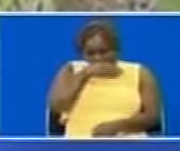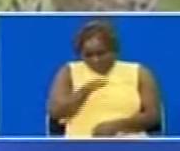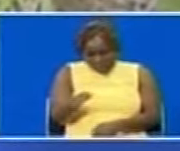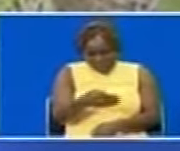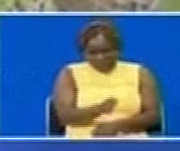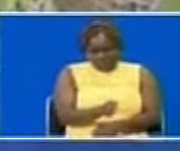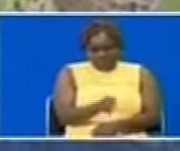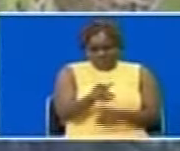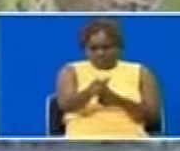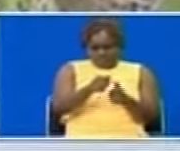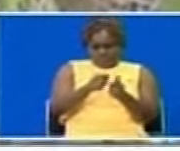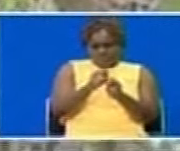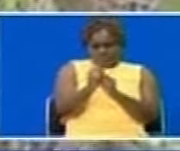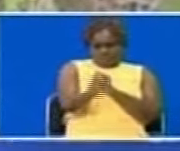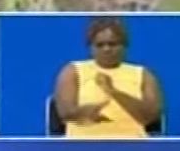They attacked him, and